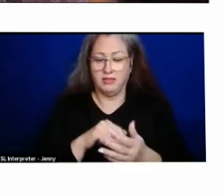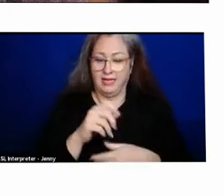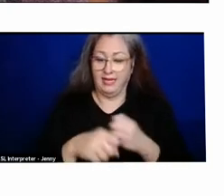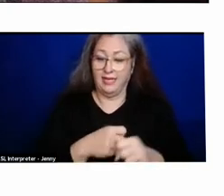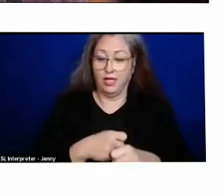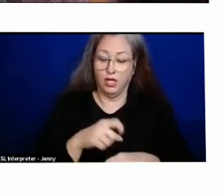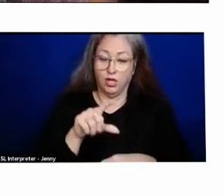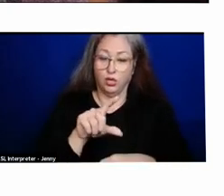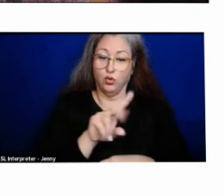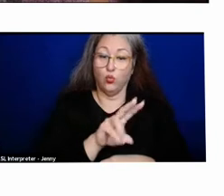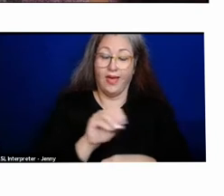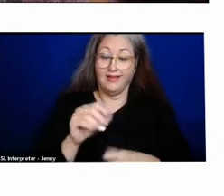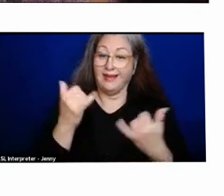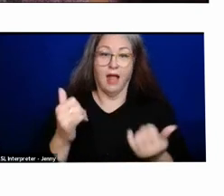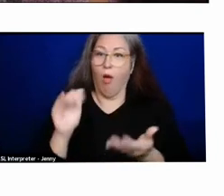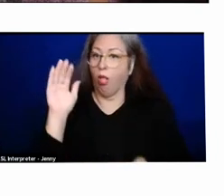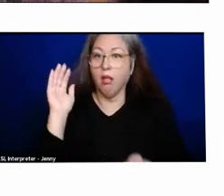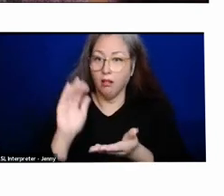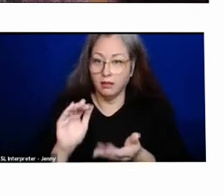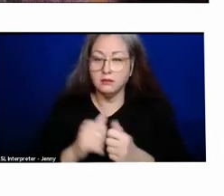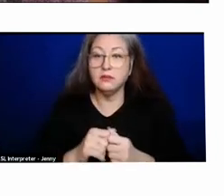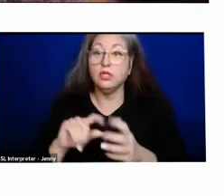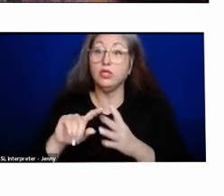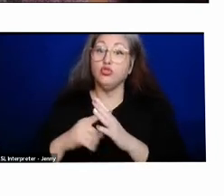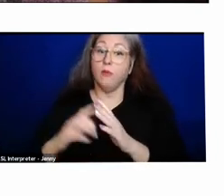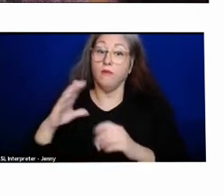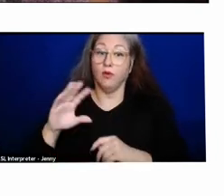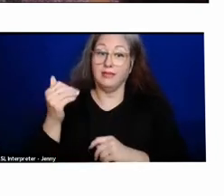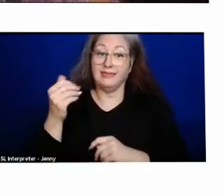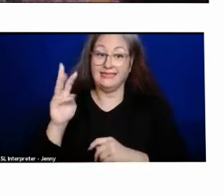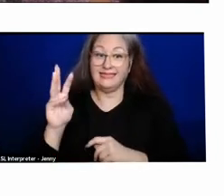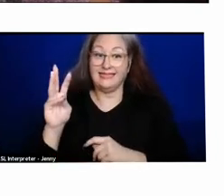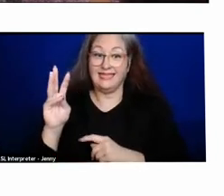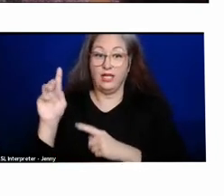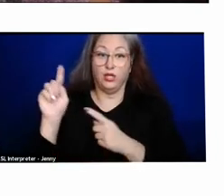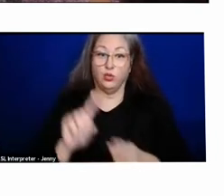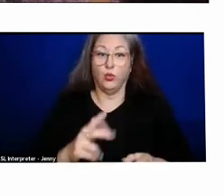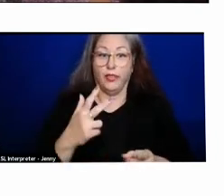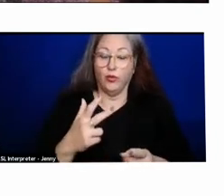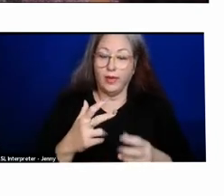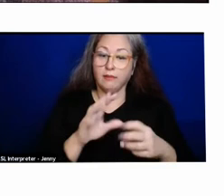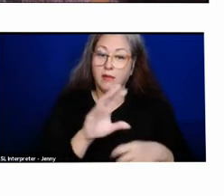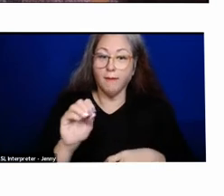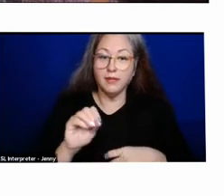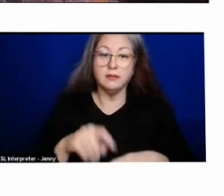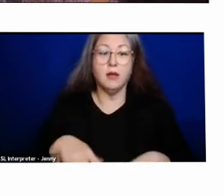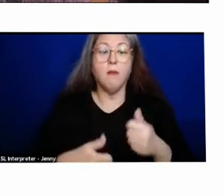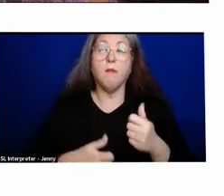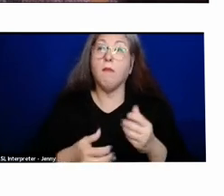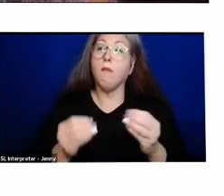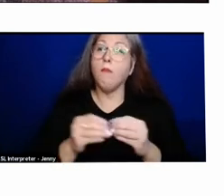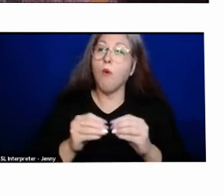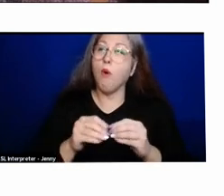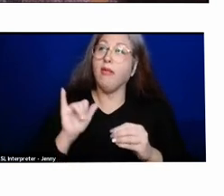The number of large manufacturers has declined from 16 to 3. More secondhand clothing began flooding into Ghana